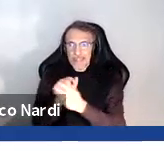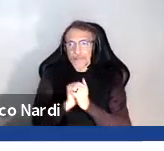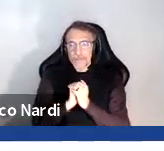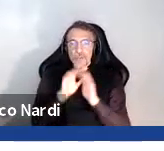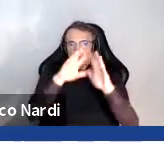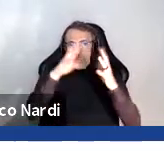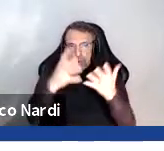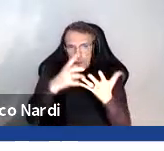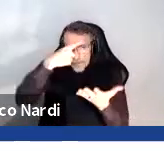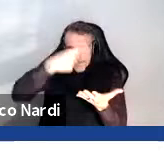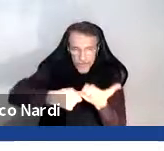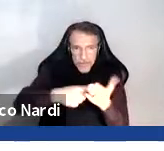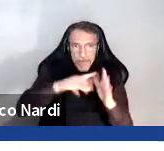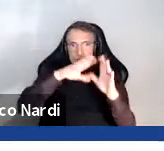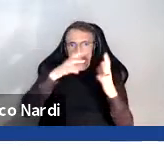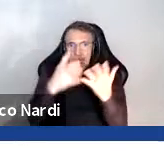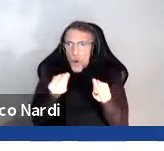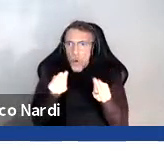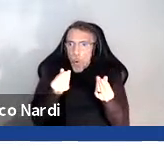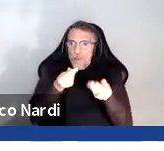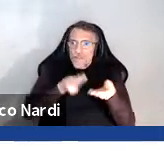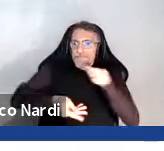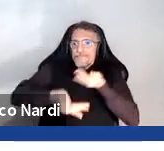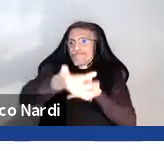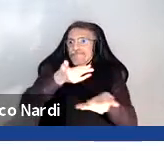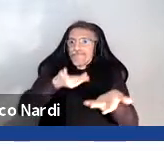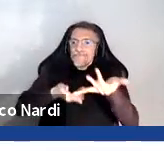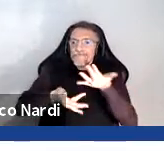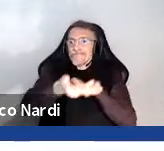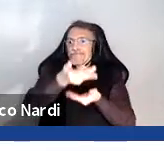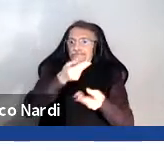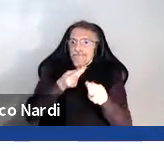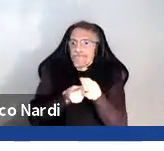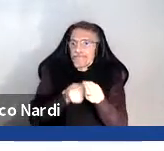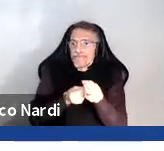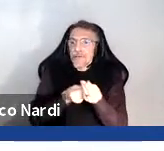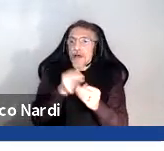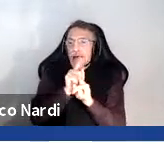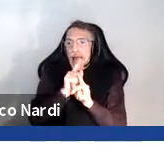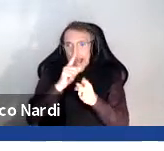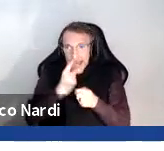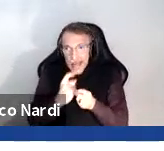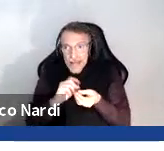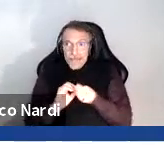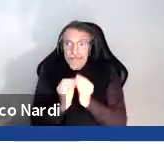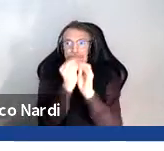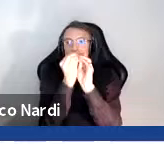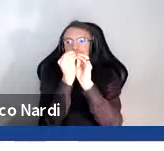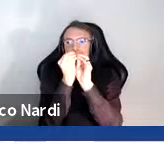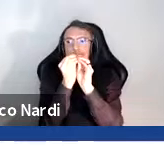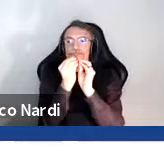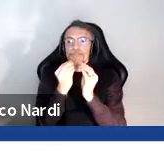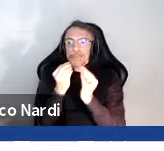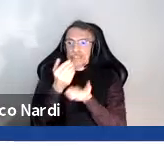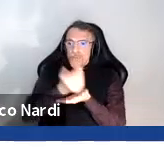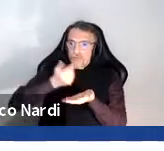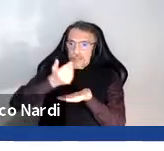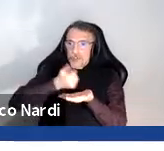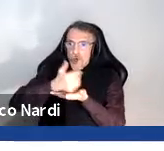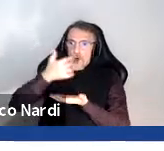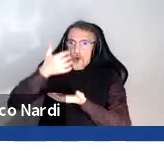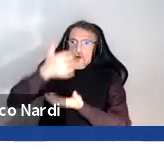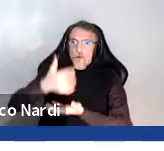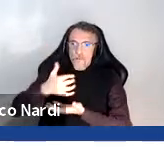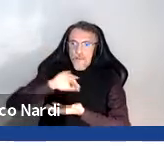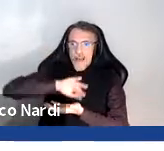global liquidity. And most importantly, it needs to be able to create reserve assets. It needs to